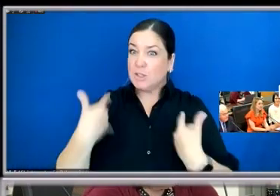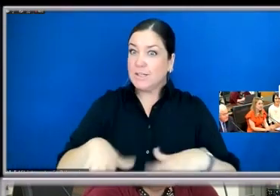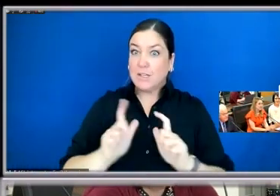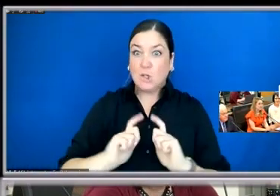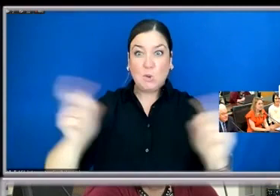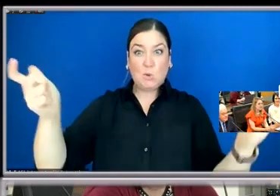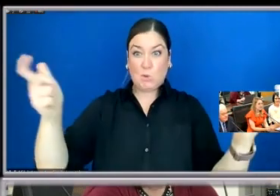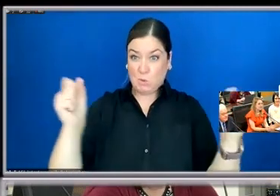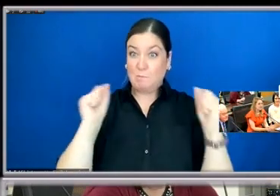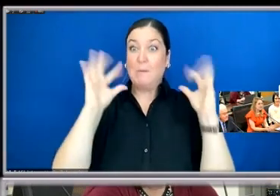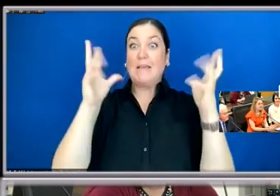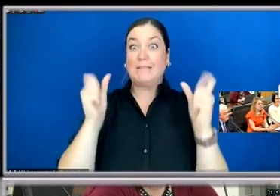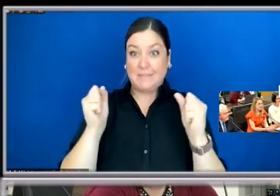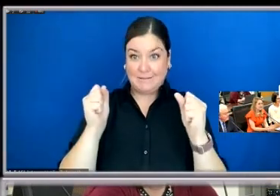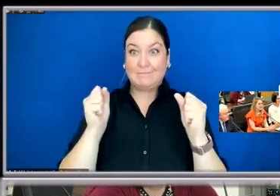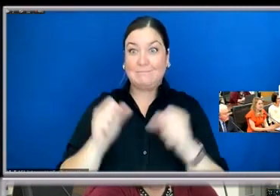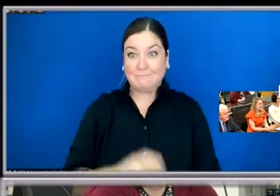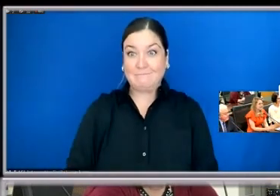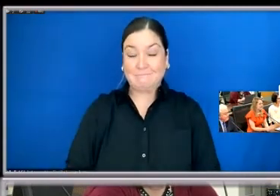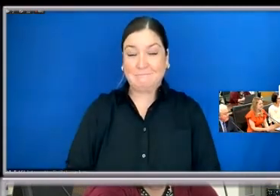amazing.